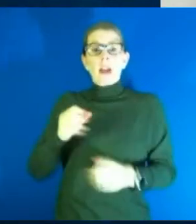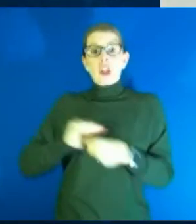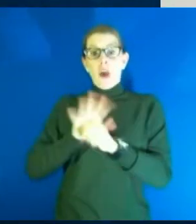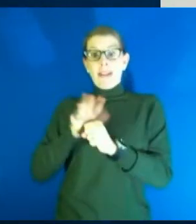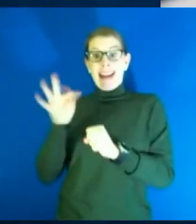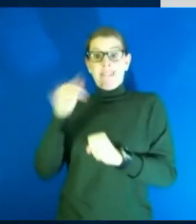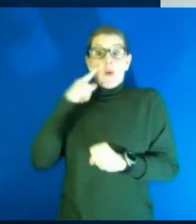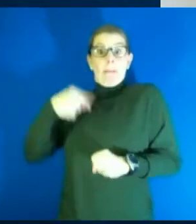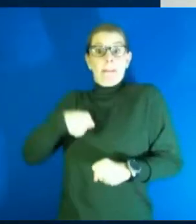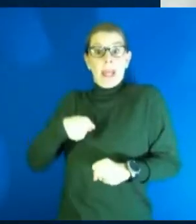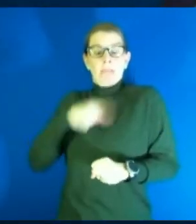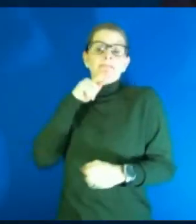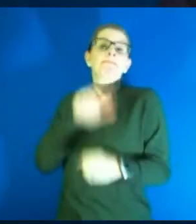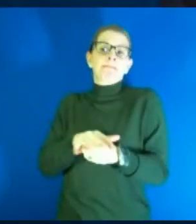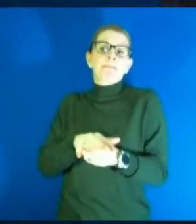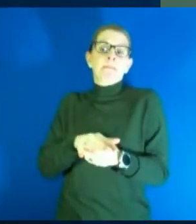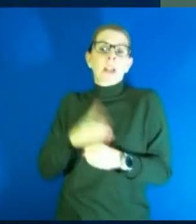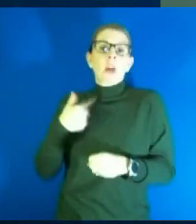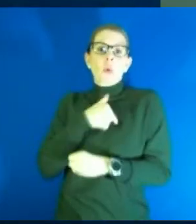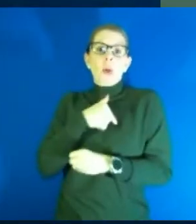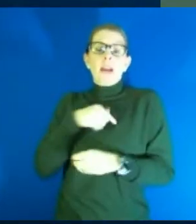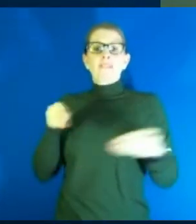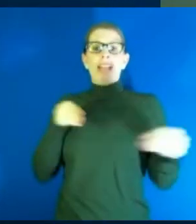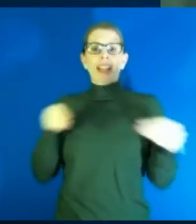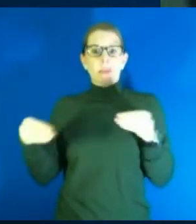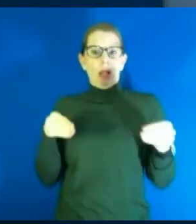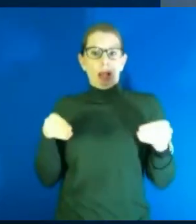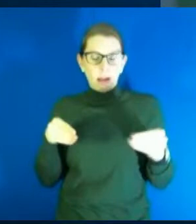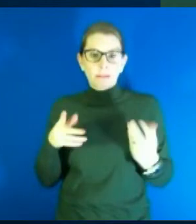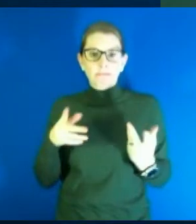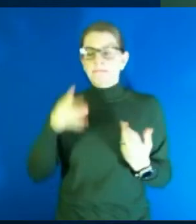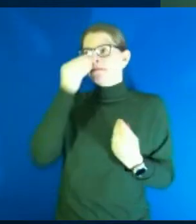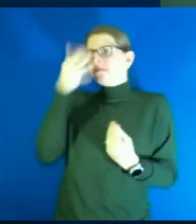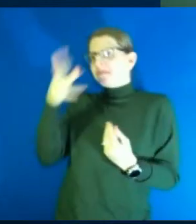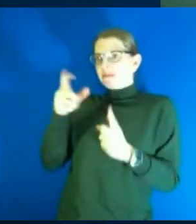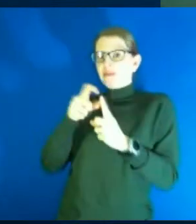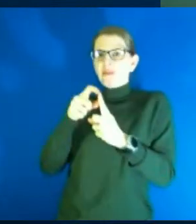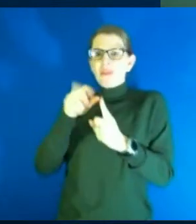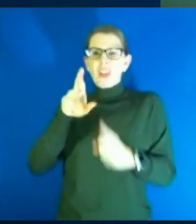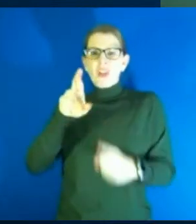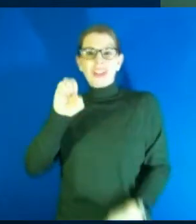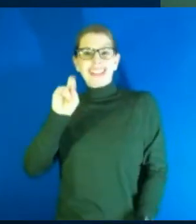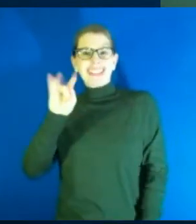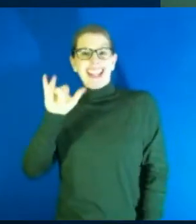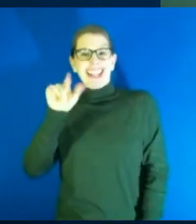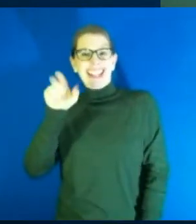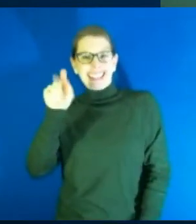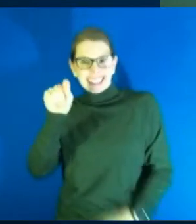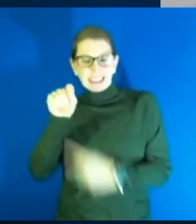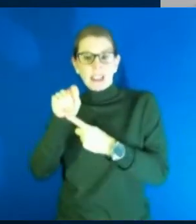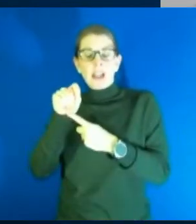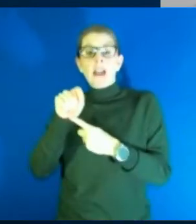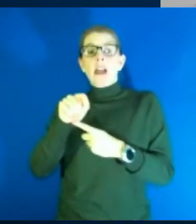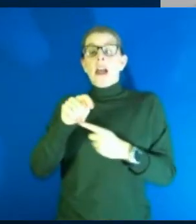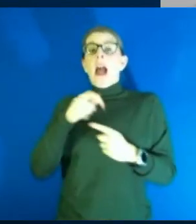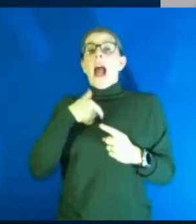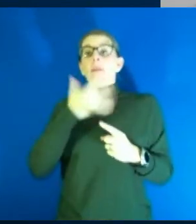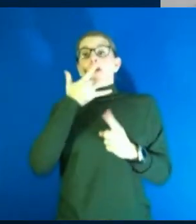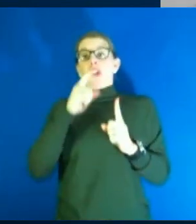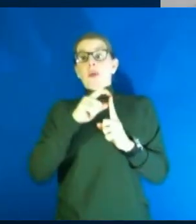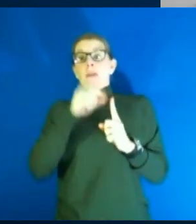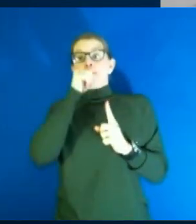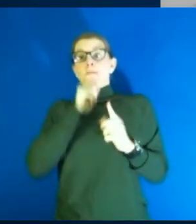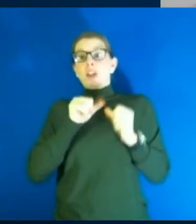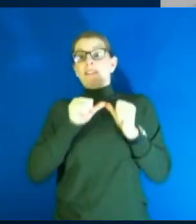has confirmed that we are flexible. I don't really care for the word resilient. My preferable word is the word perseverance, because